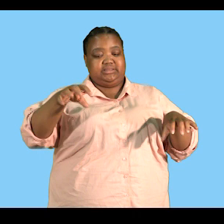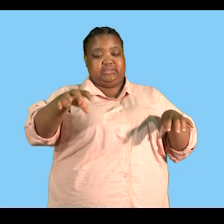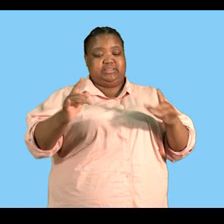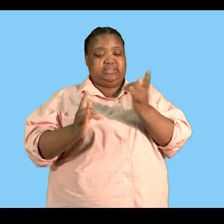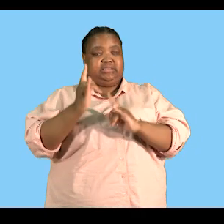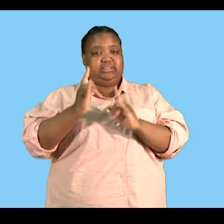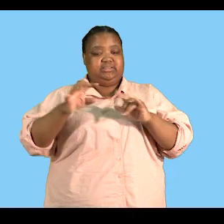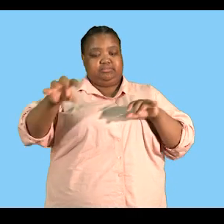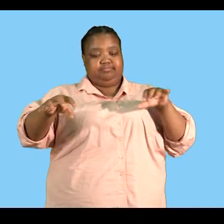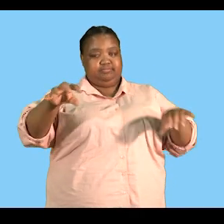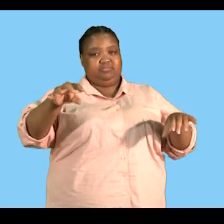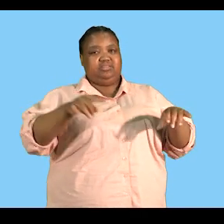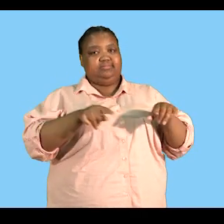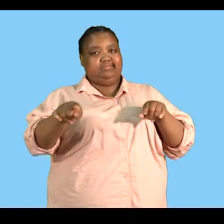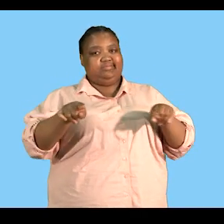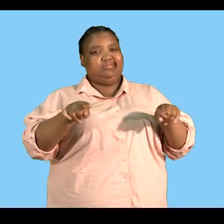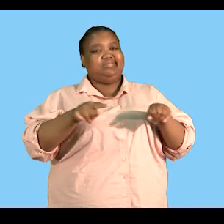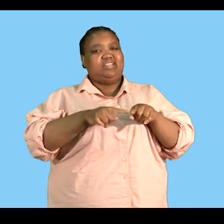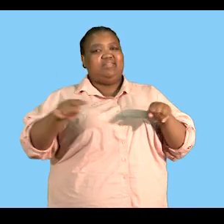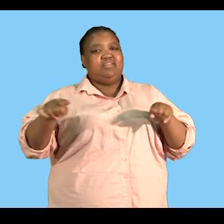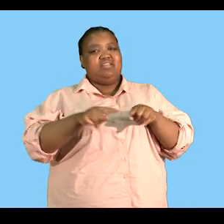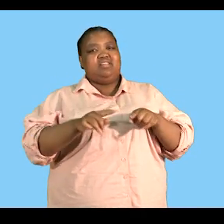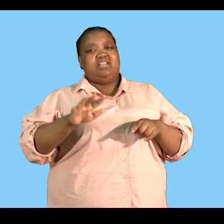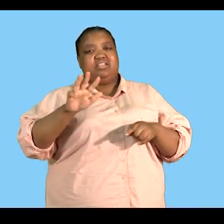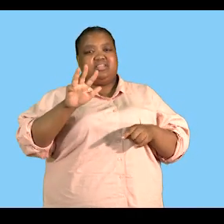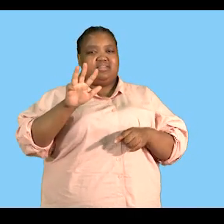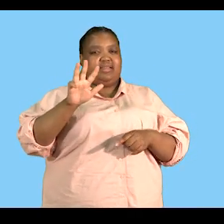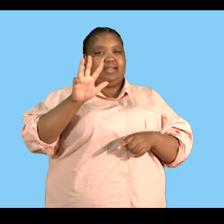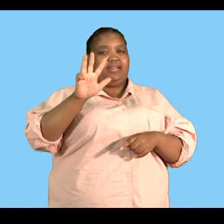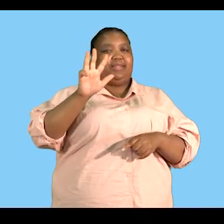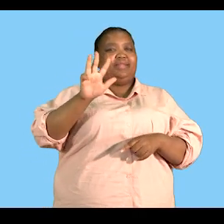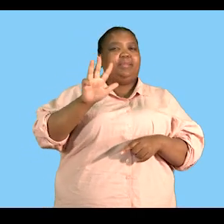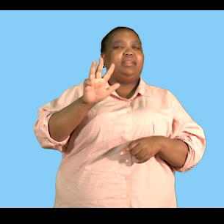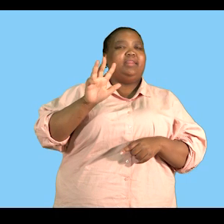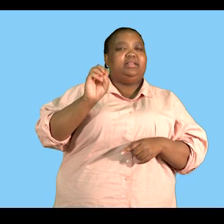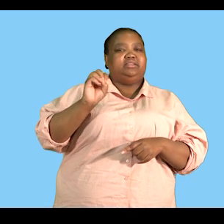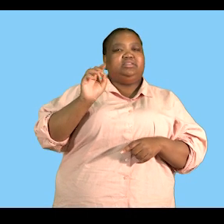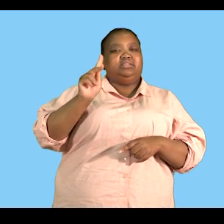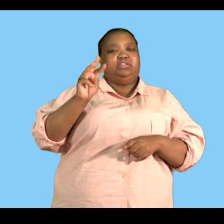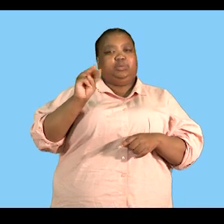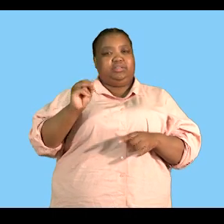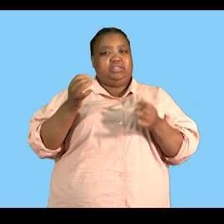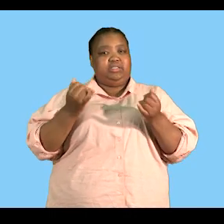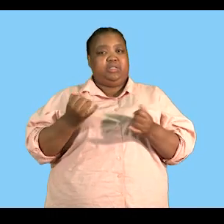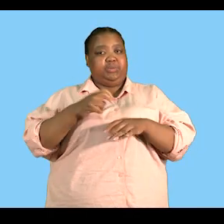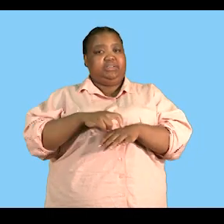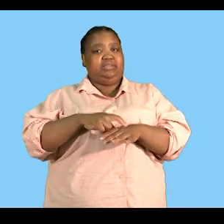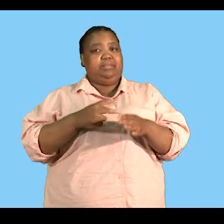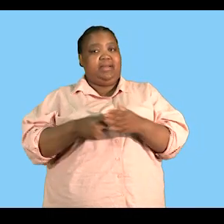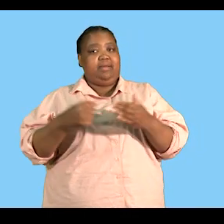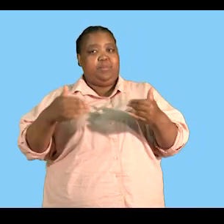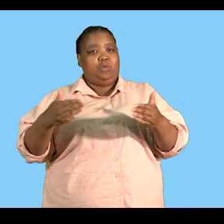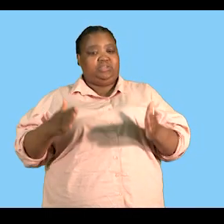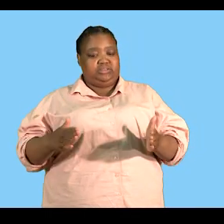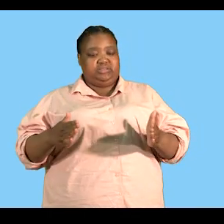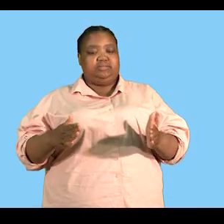he plans to buy 4 boxes of tiles to replace some broken tiles in his kitchen. Can you see what we